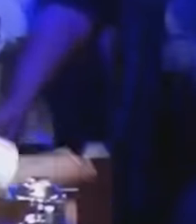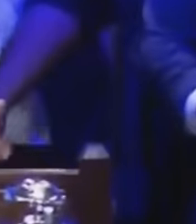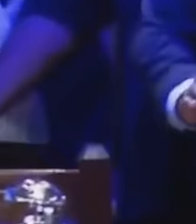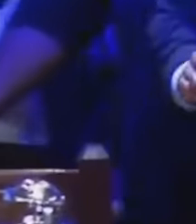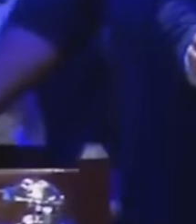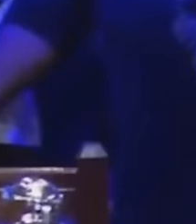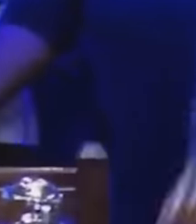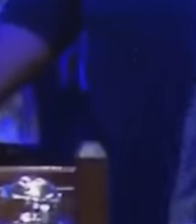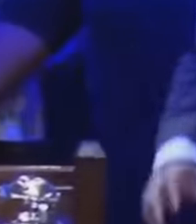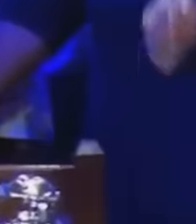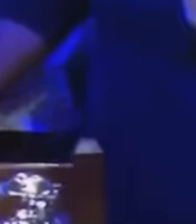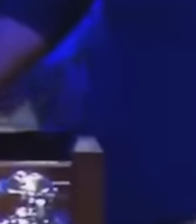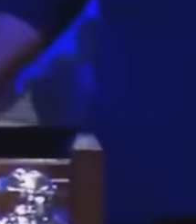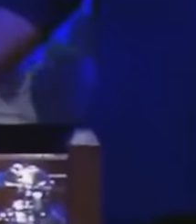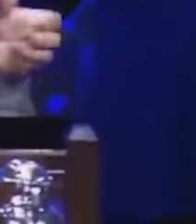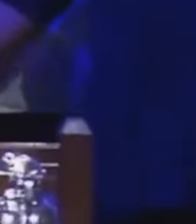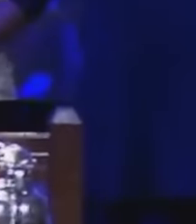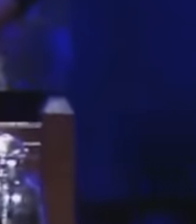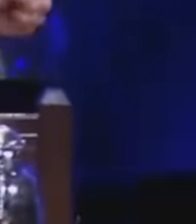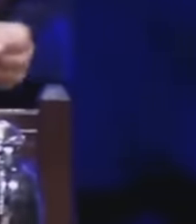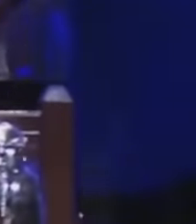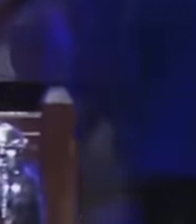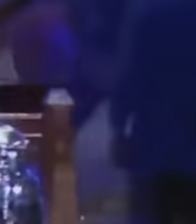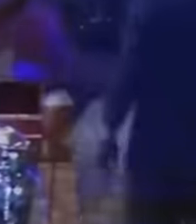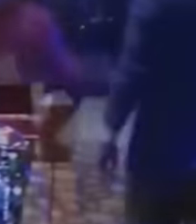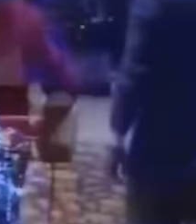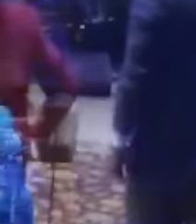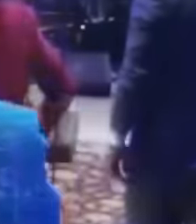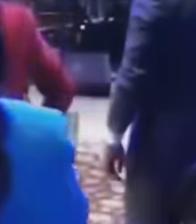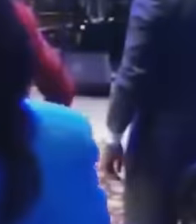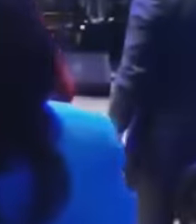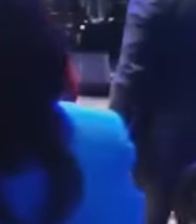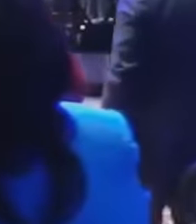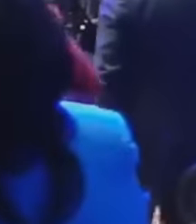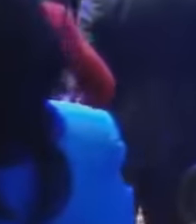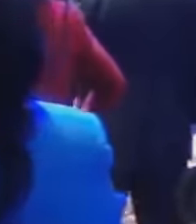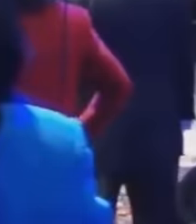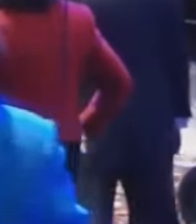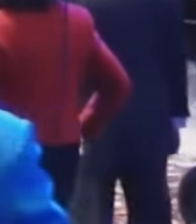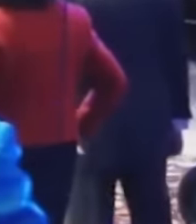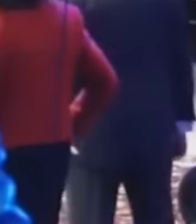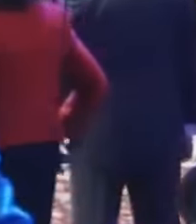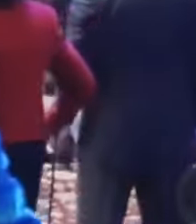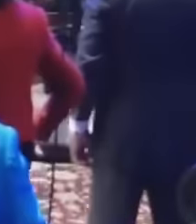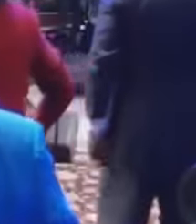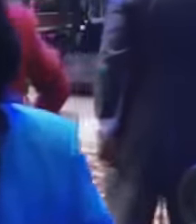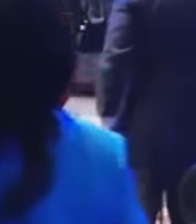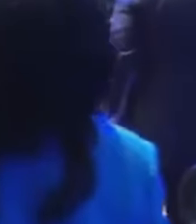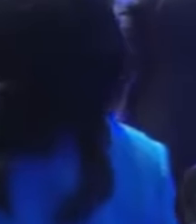Burdens down, since I laid my burdens down. So what do you